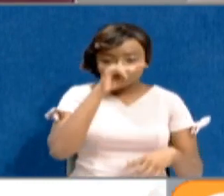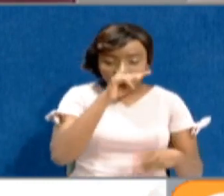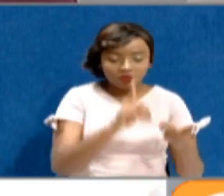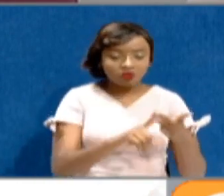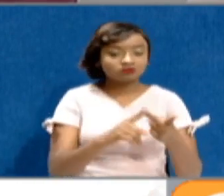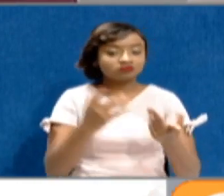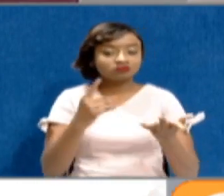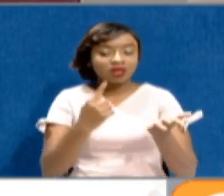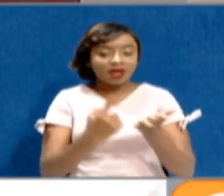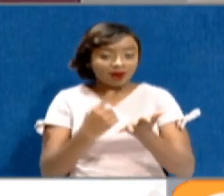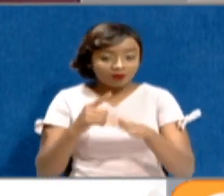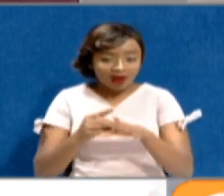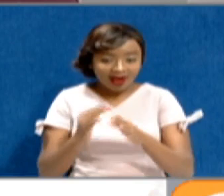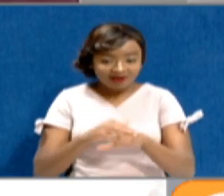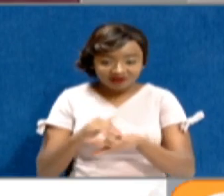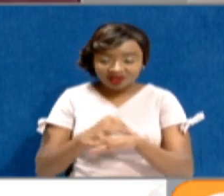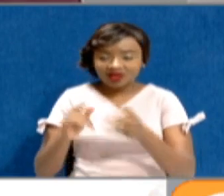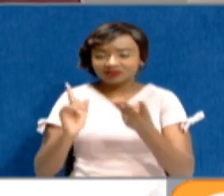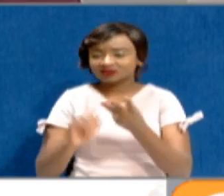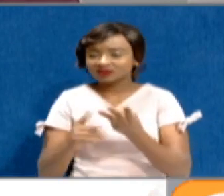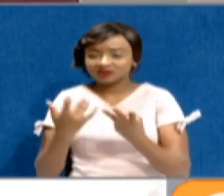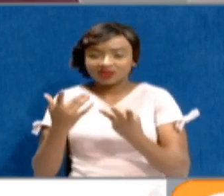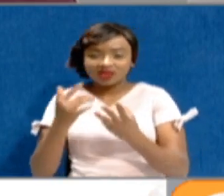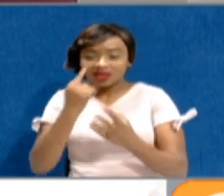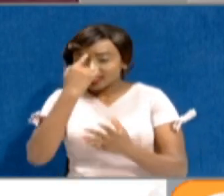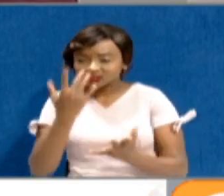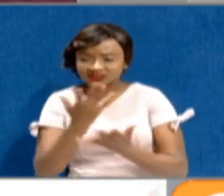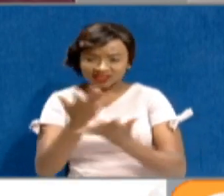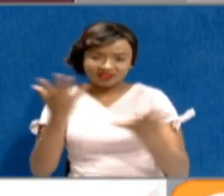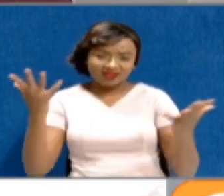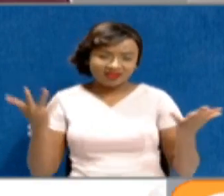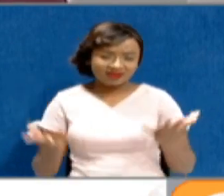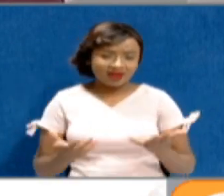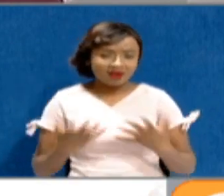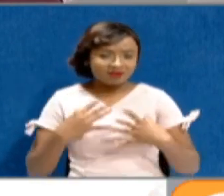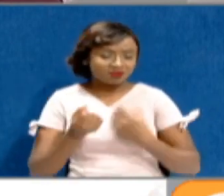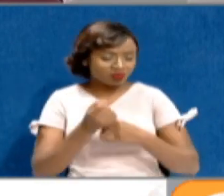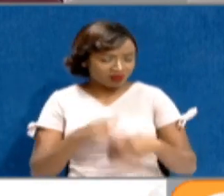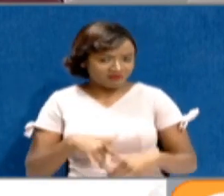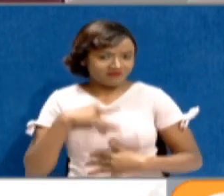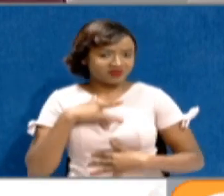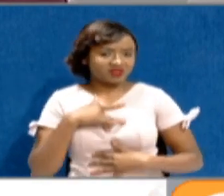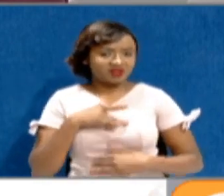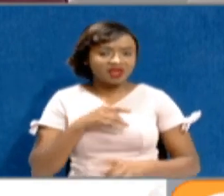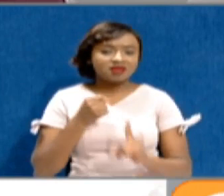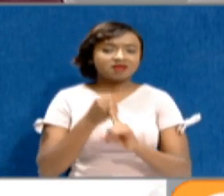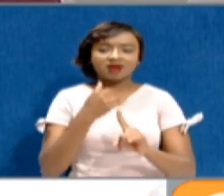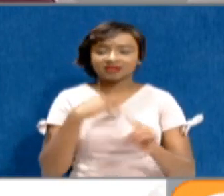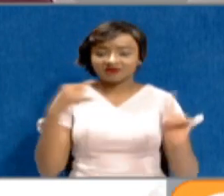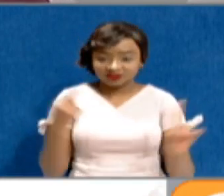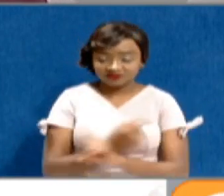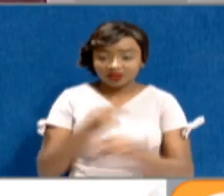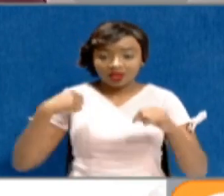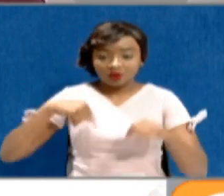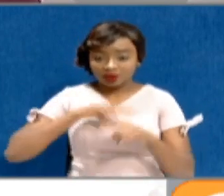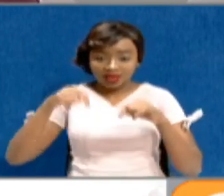fact, vaccines can behave responsibly, differently, and can issue a different immune response depending on an environment, right? So we're